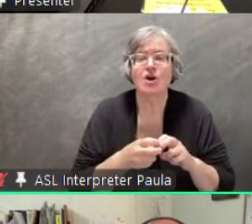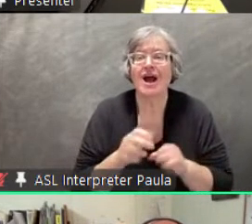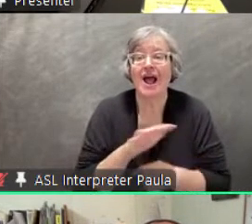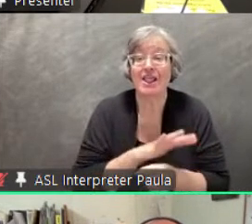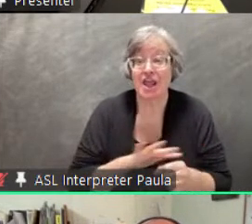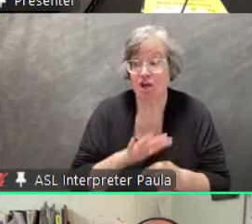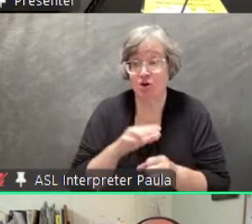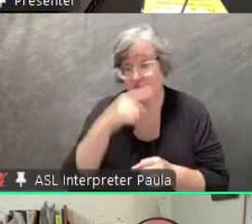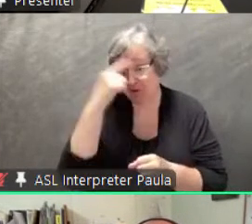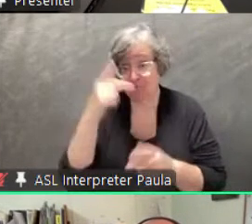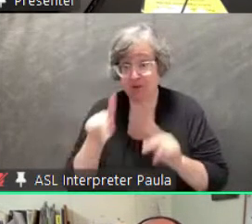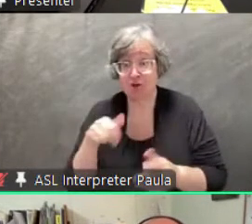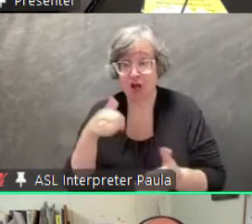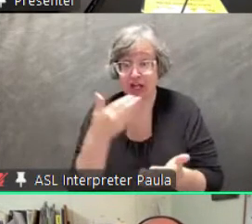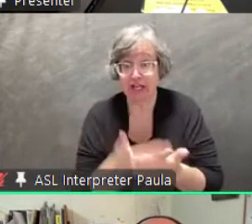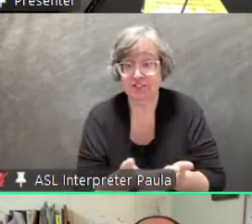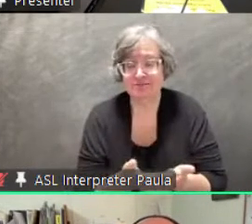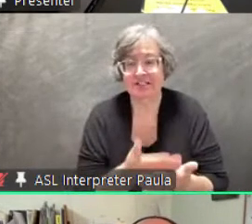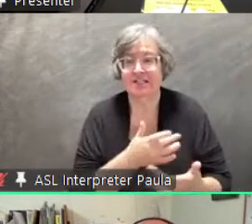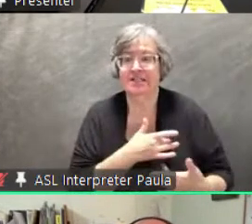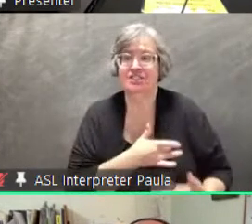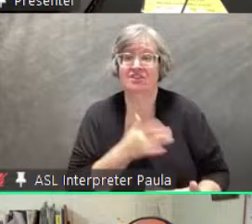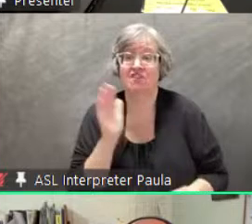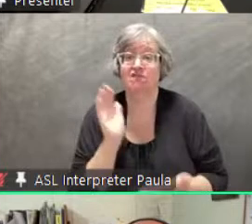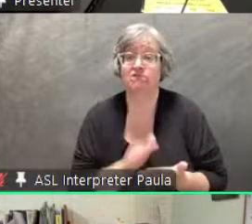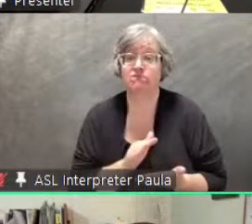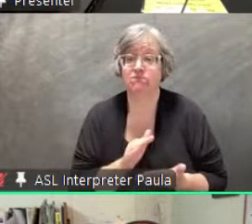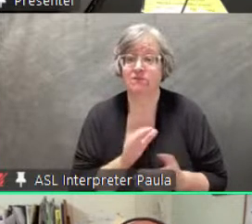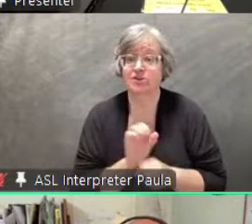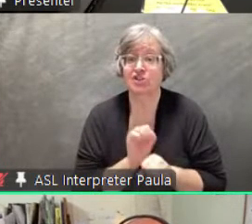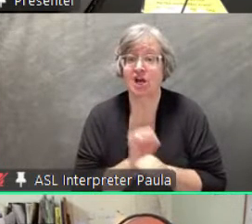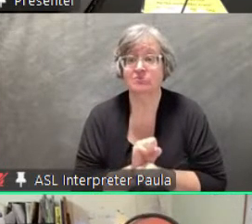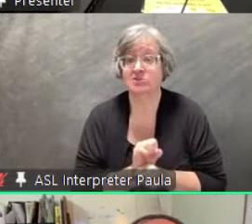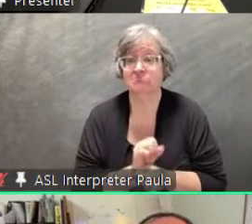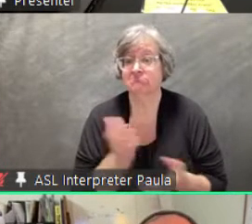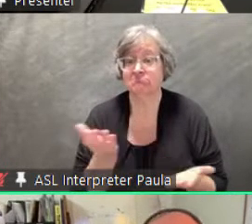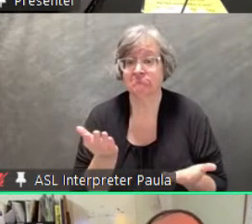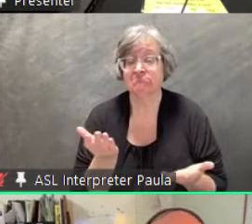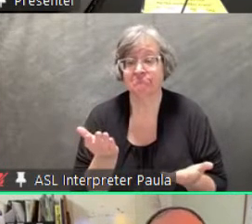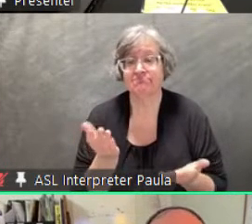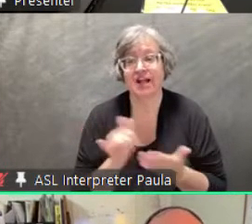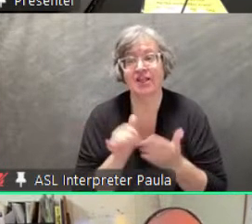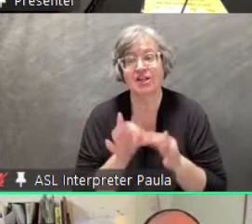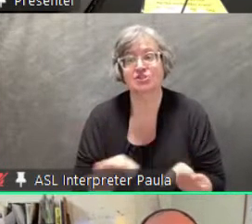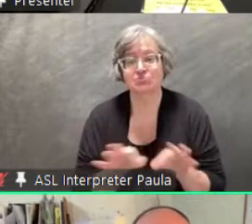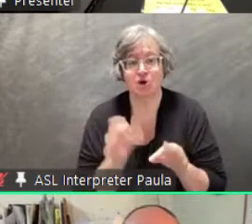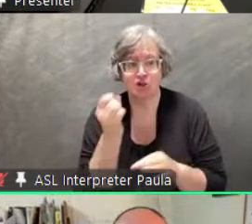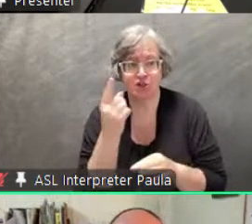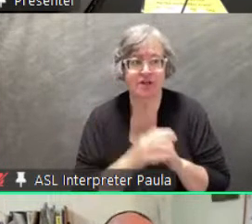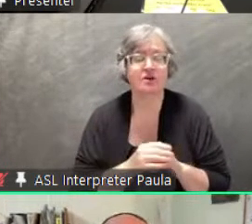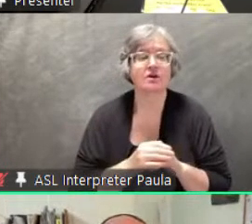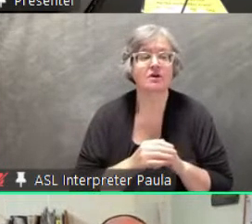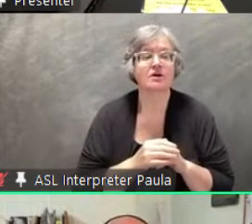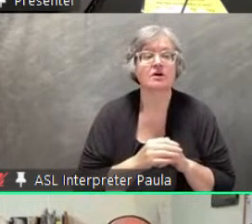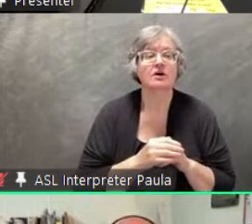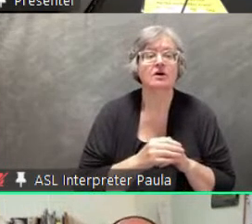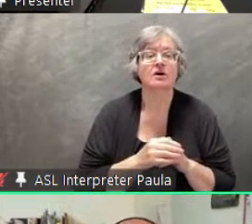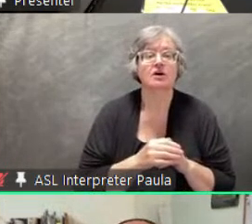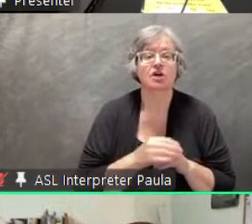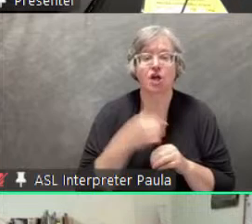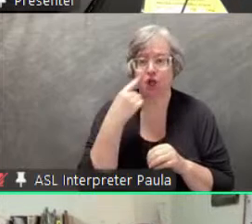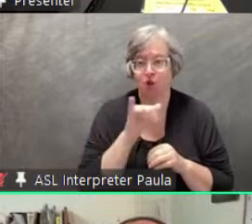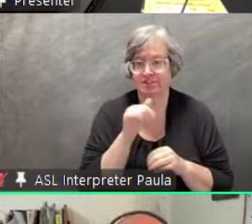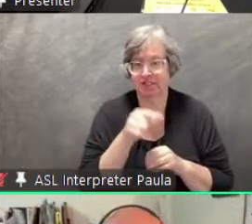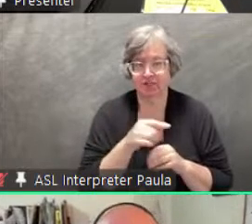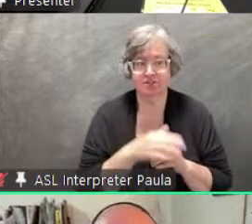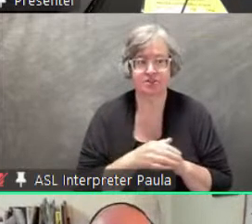area that Black folks can get to tends to have fewer jobs in it. That's very important. The geography of that looks like this.